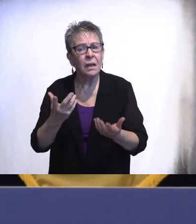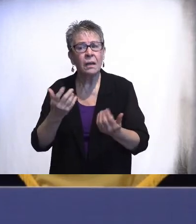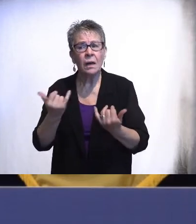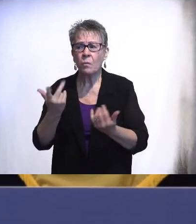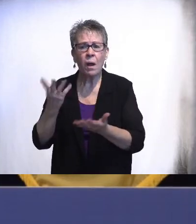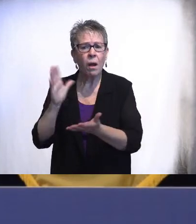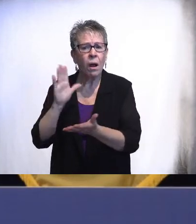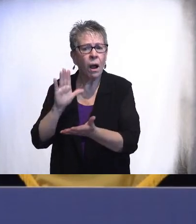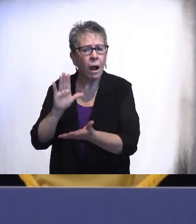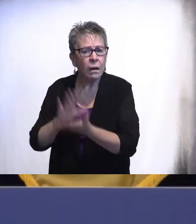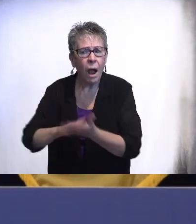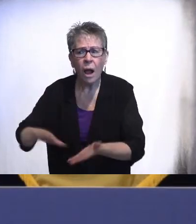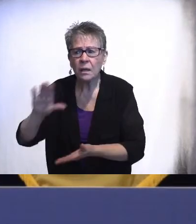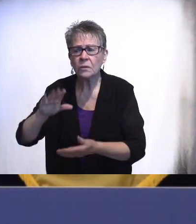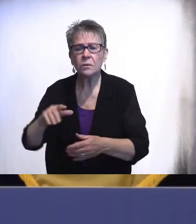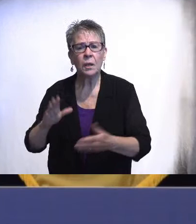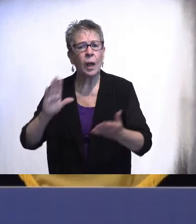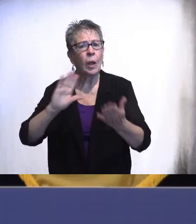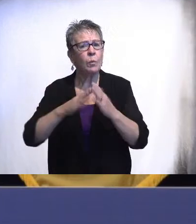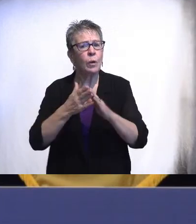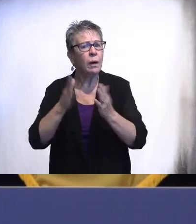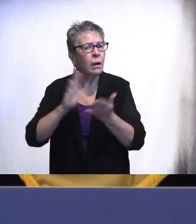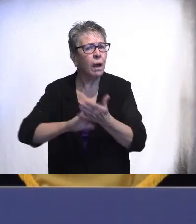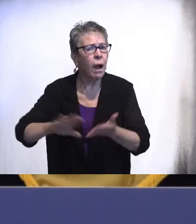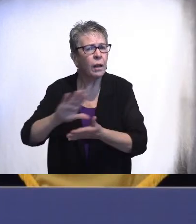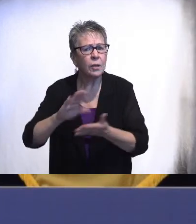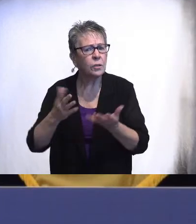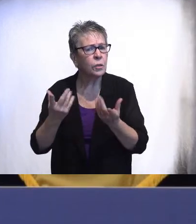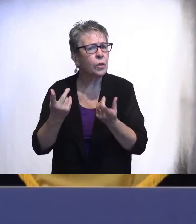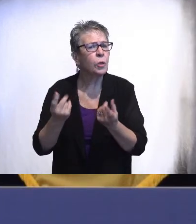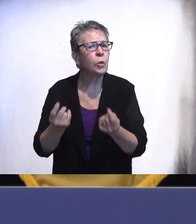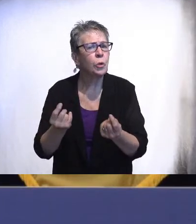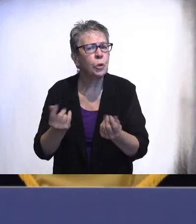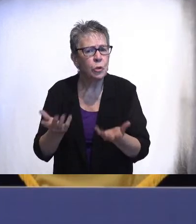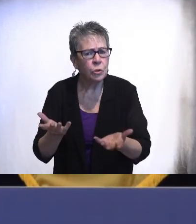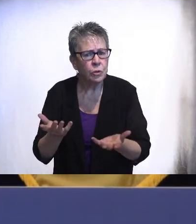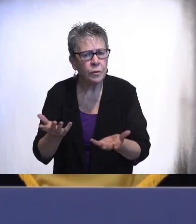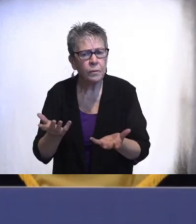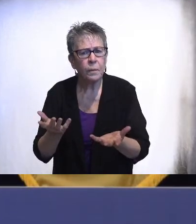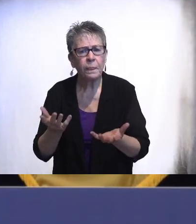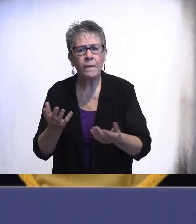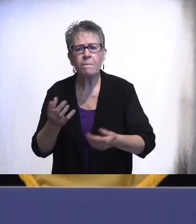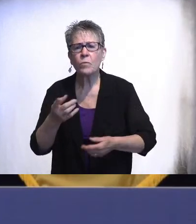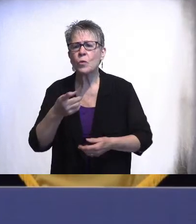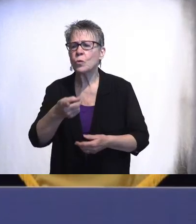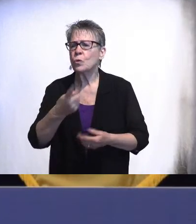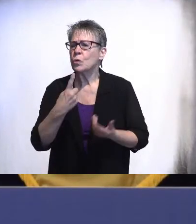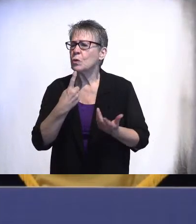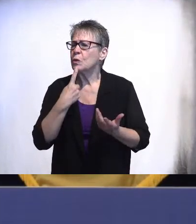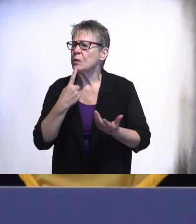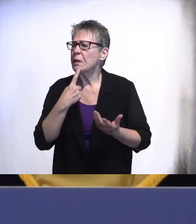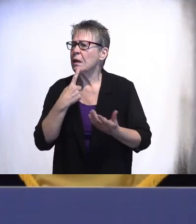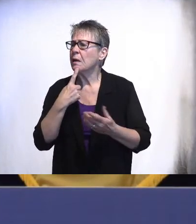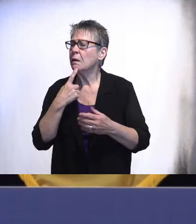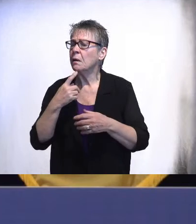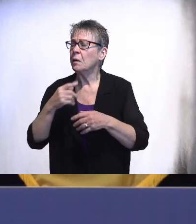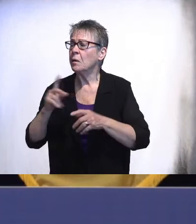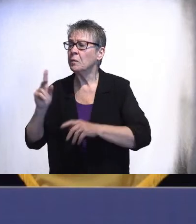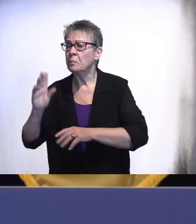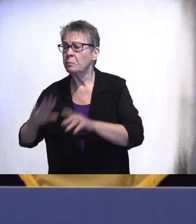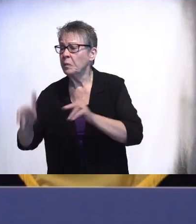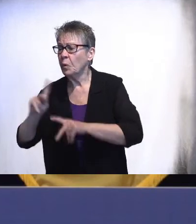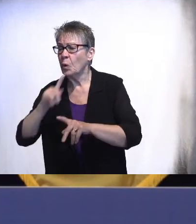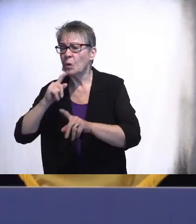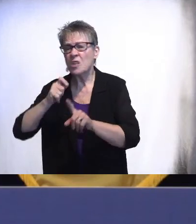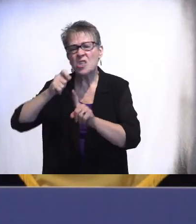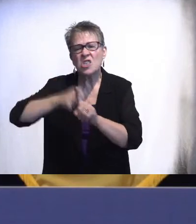You mentioned the fact that bullying and teasing and so forth would not be tolerated in schools if a kid